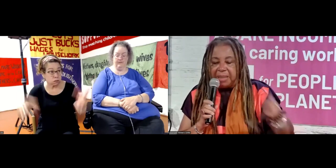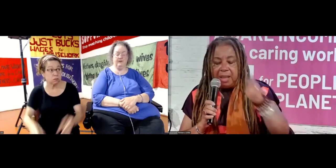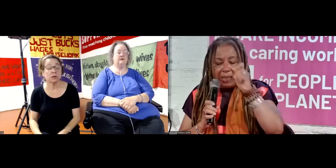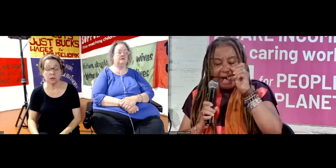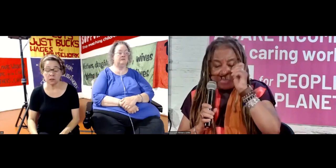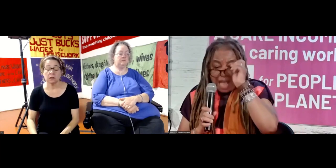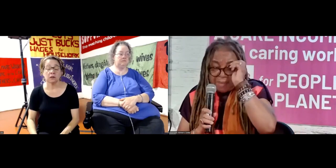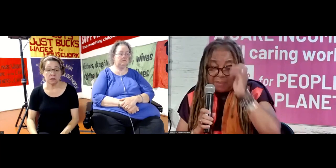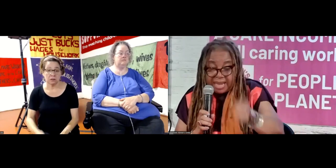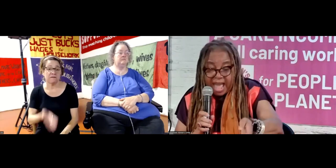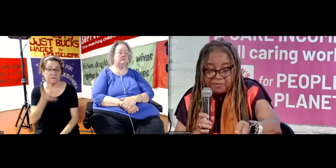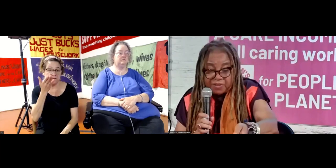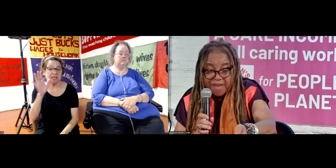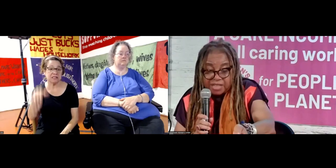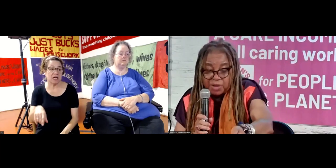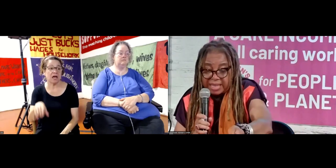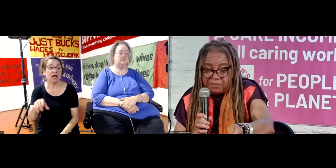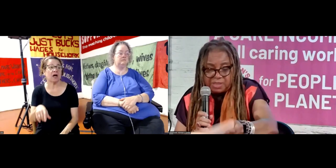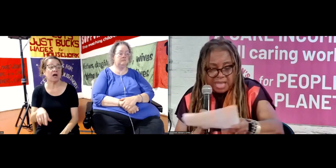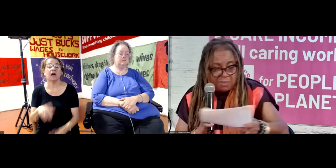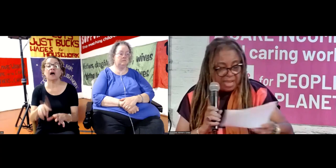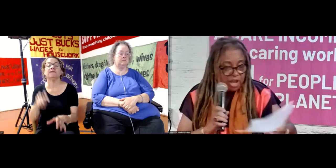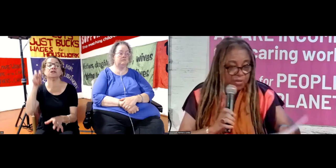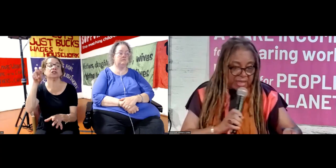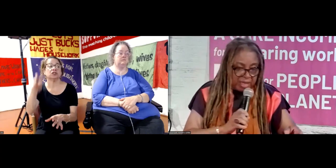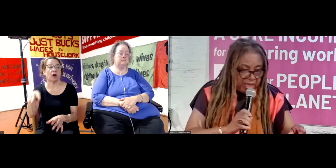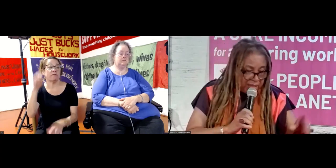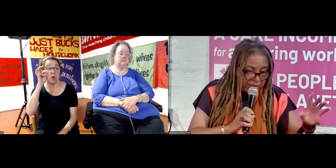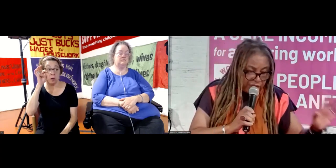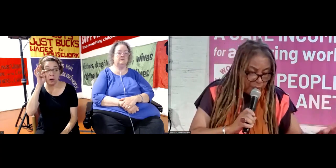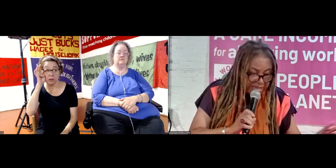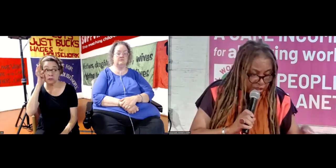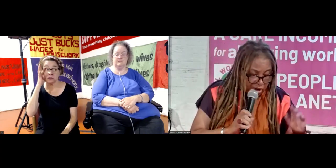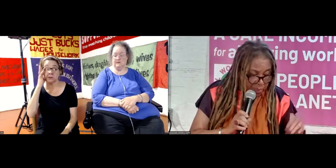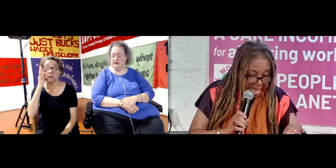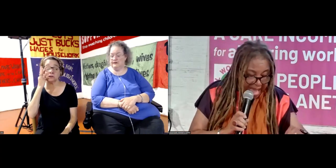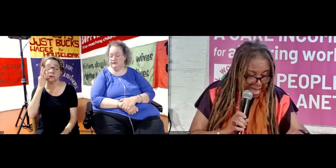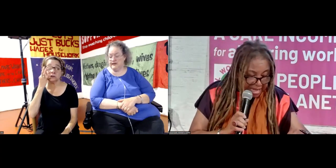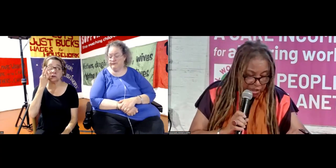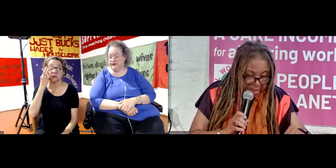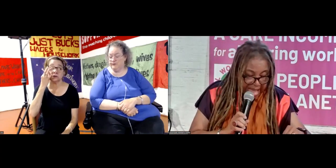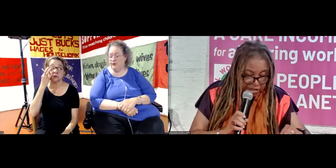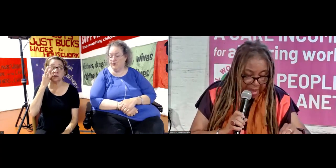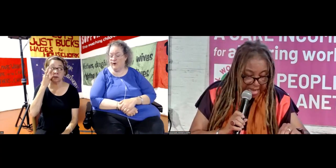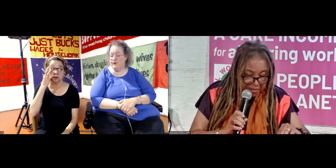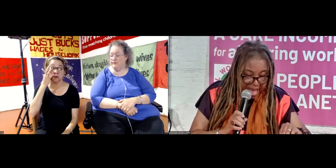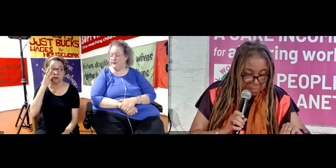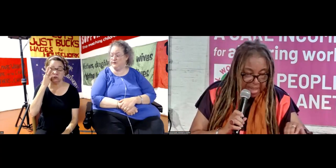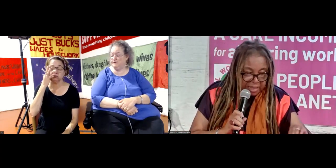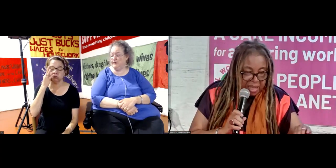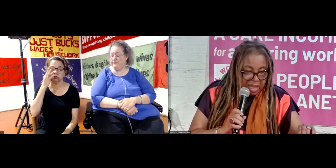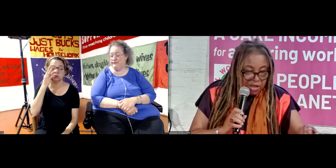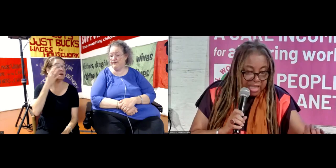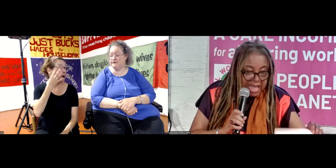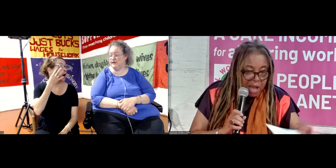some of what we were up against. I'm gonna have to fast. I can't, Selma, I know the UN story we can't get into, we can't do any of that,